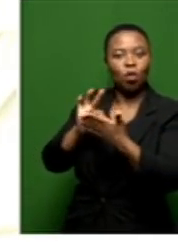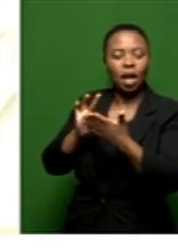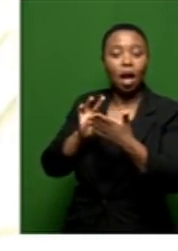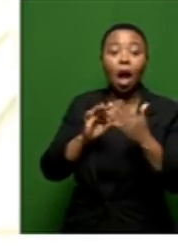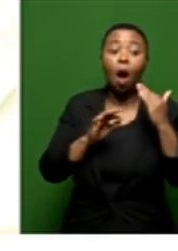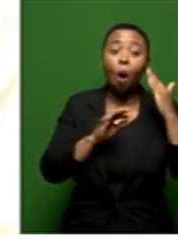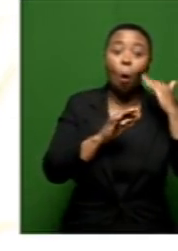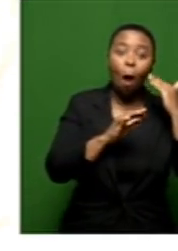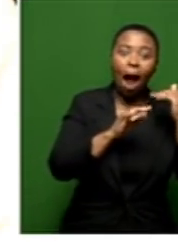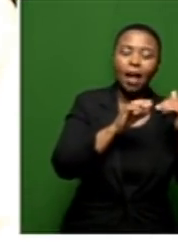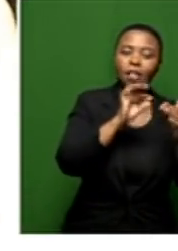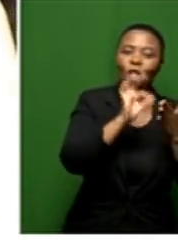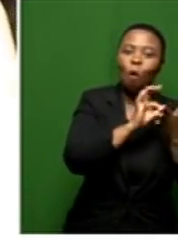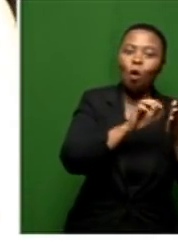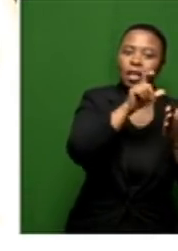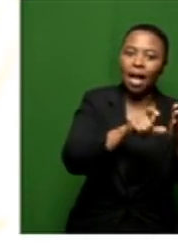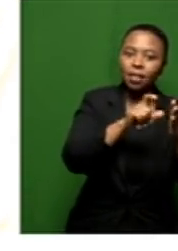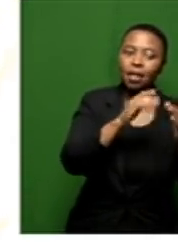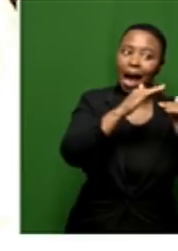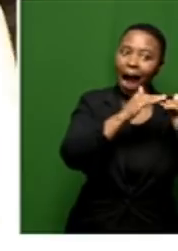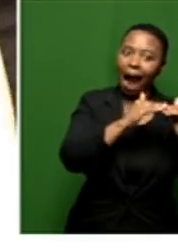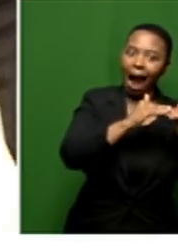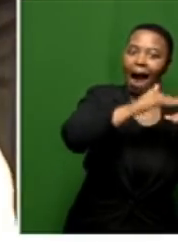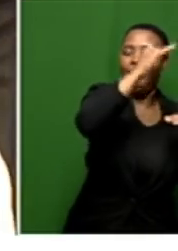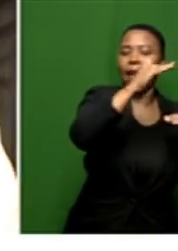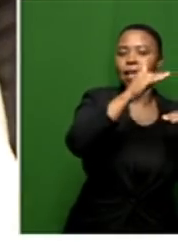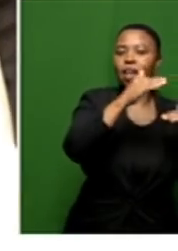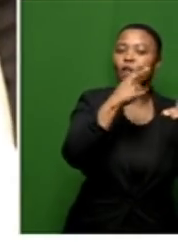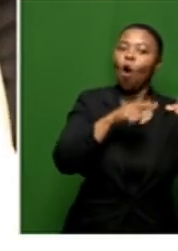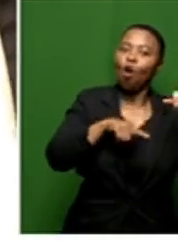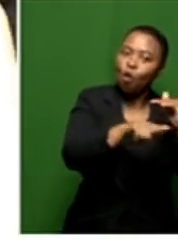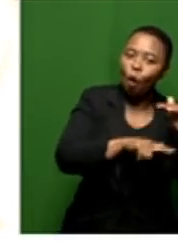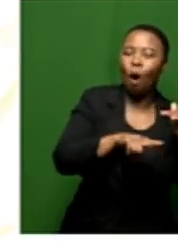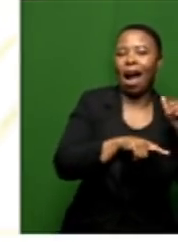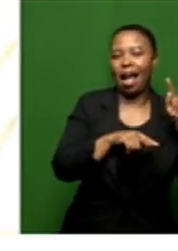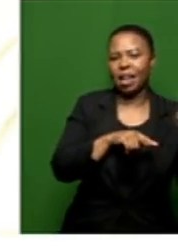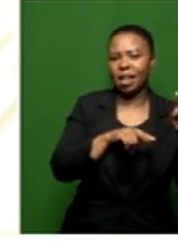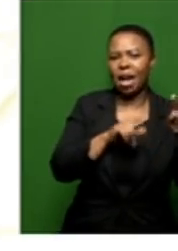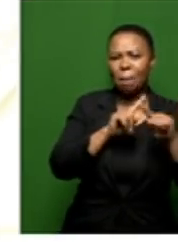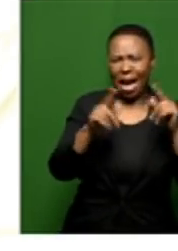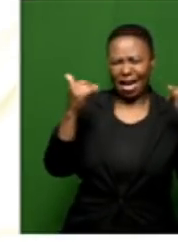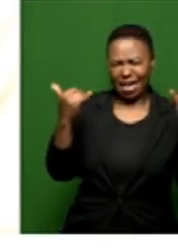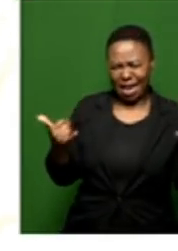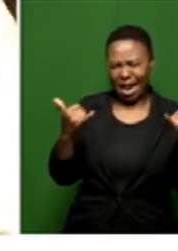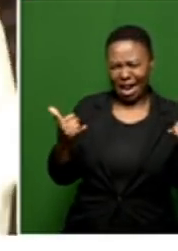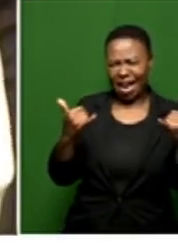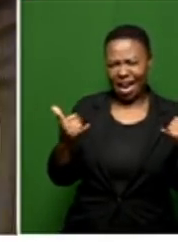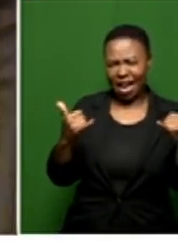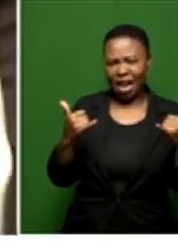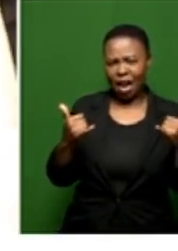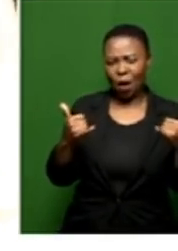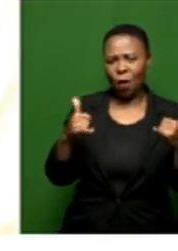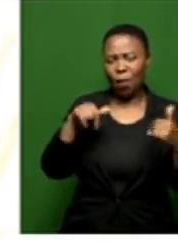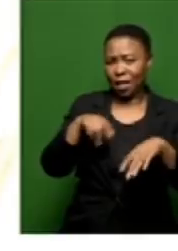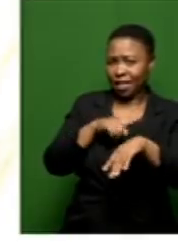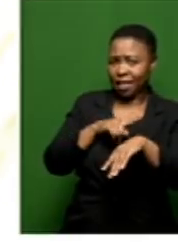who tend to turn up in higher proportions for local government elections. But this time, with what